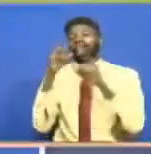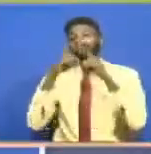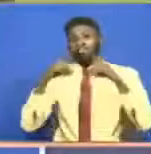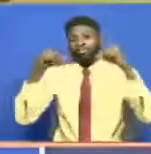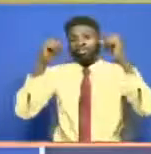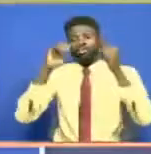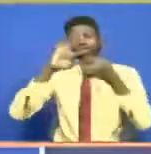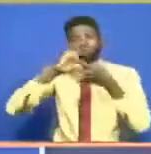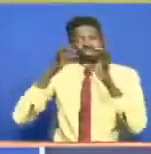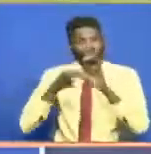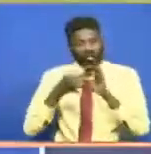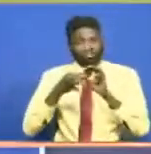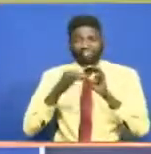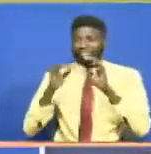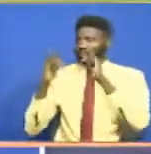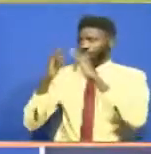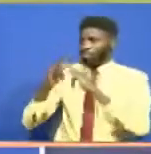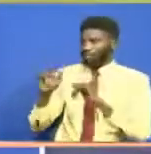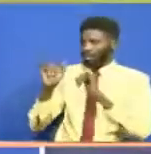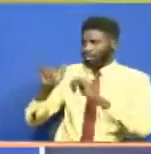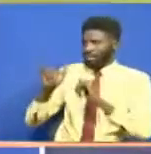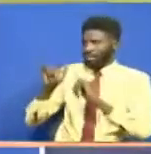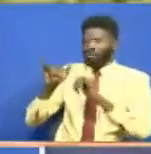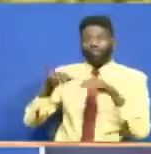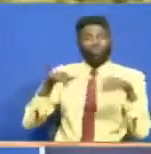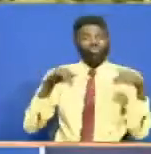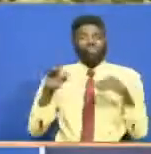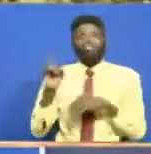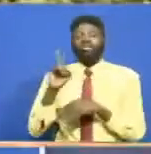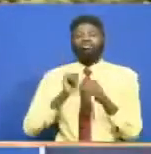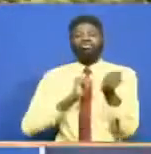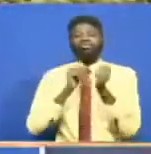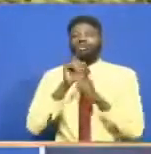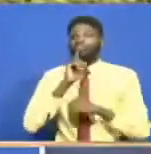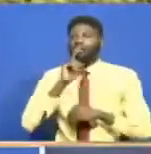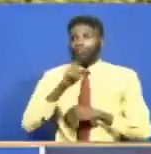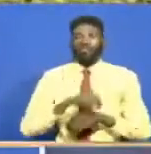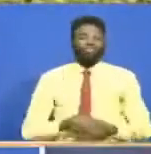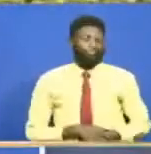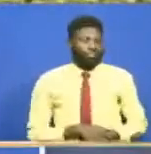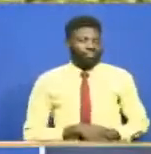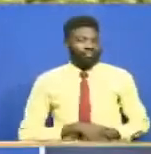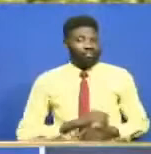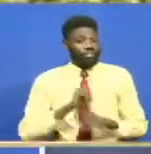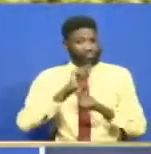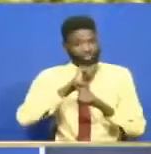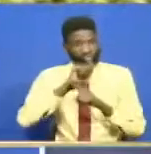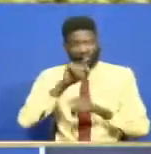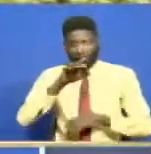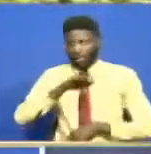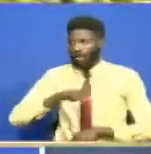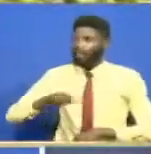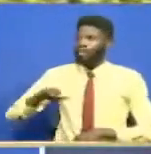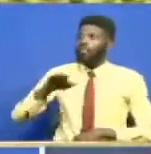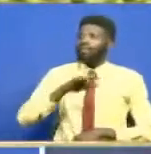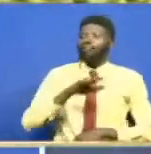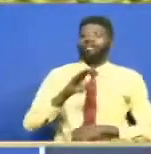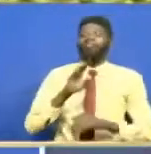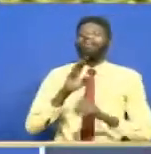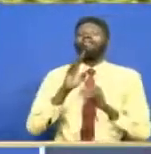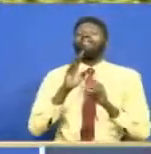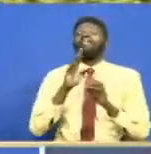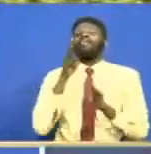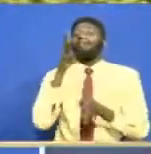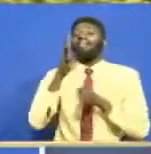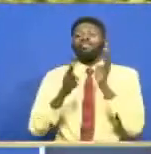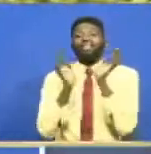in camp waiting for further directive from the Ministry of Sports. The bubble training here in Kasarani were mainly for the sprinters.